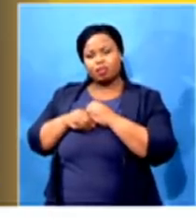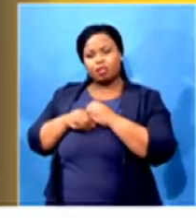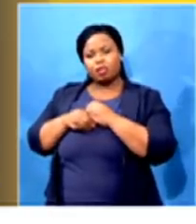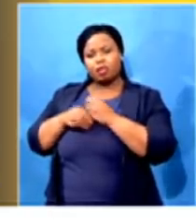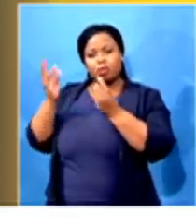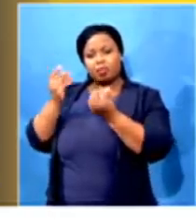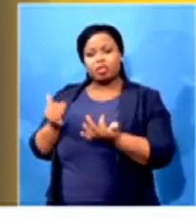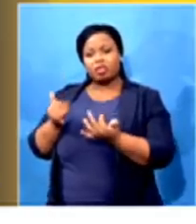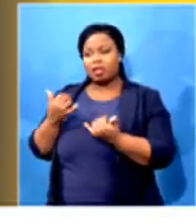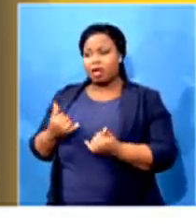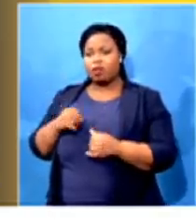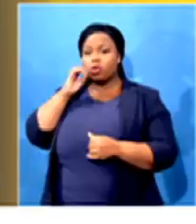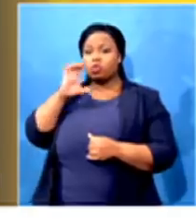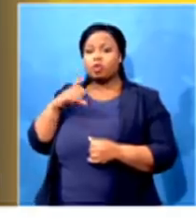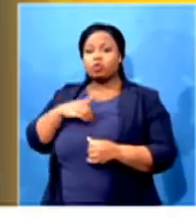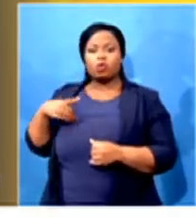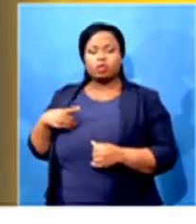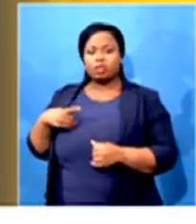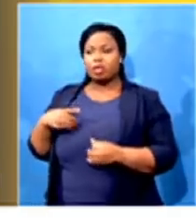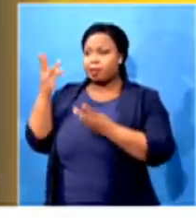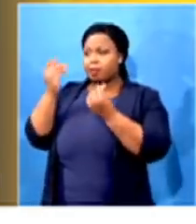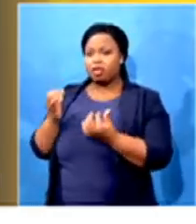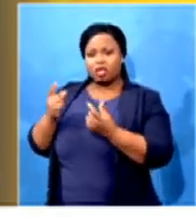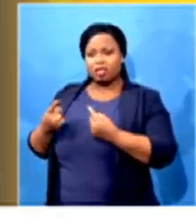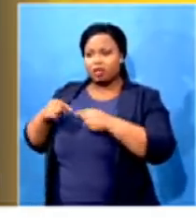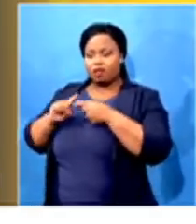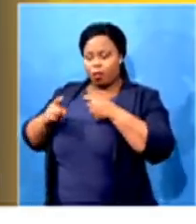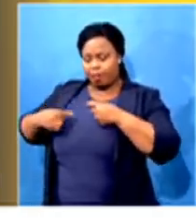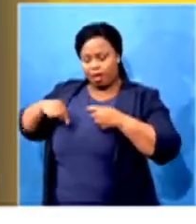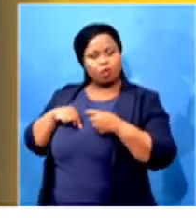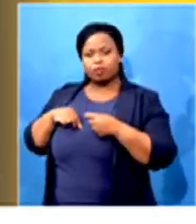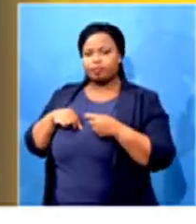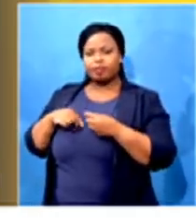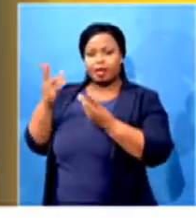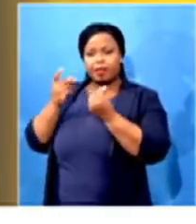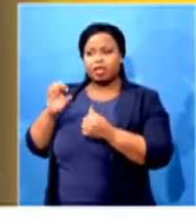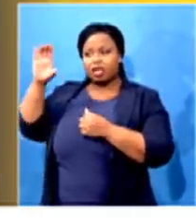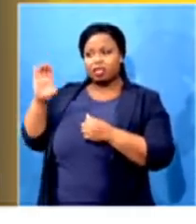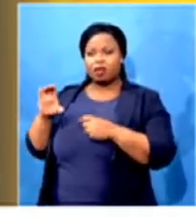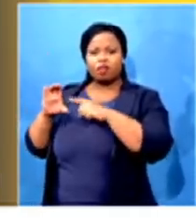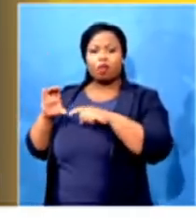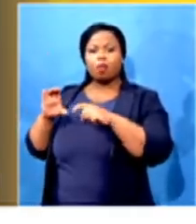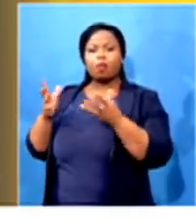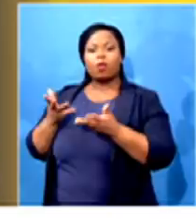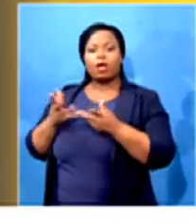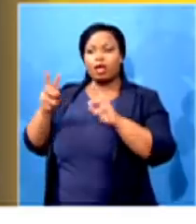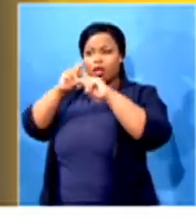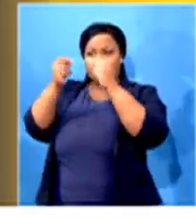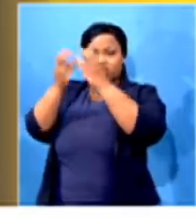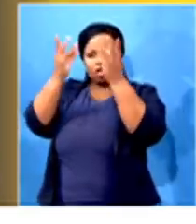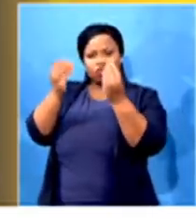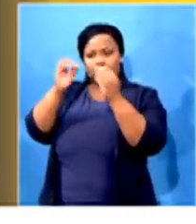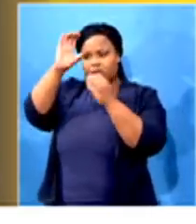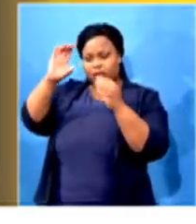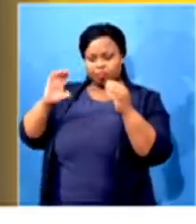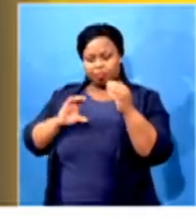for the Cuban doctors does not come from facilities. The budget from Cuban doctors come from National Treasury and was sent directly to